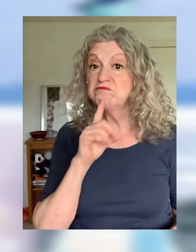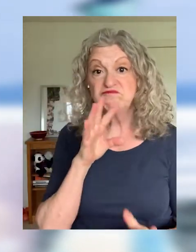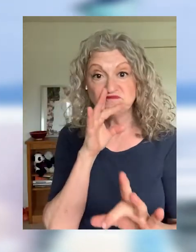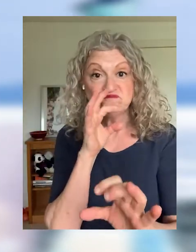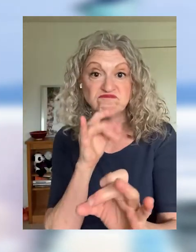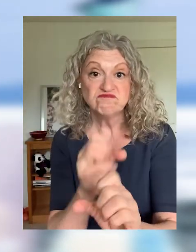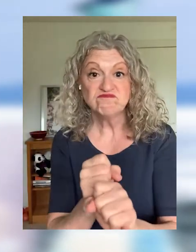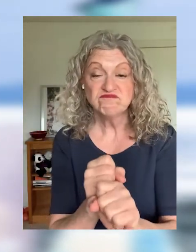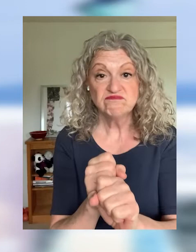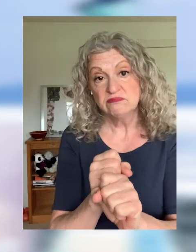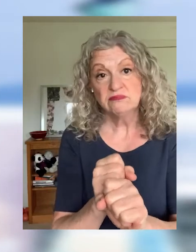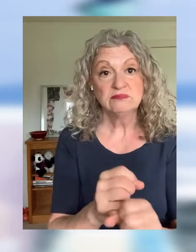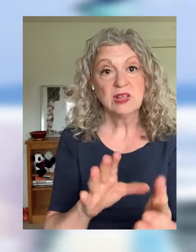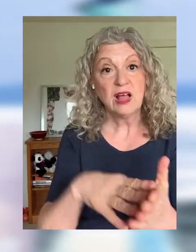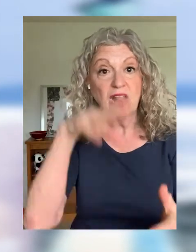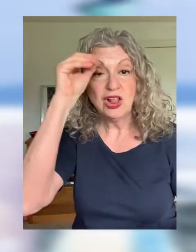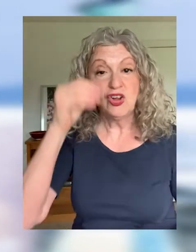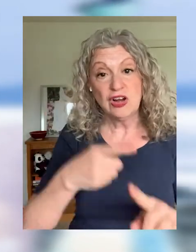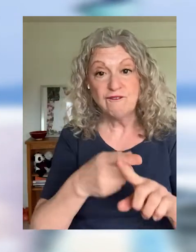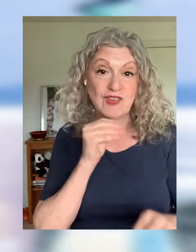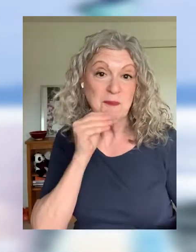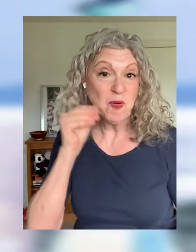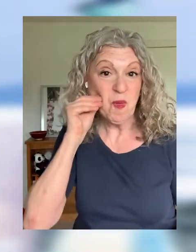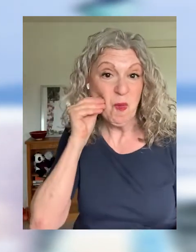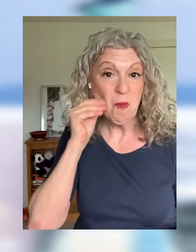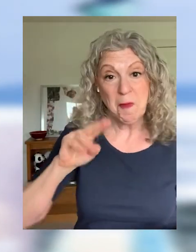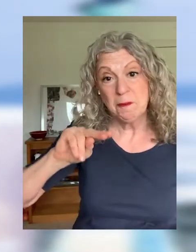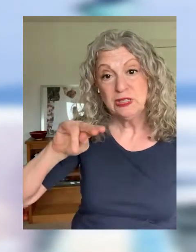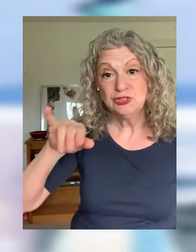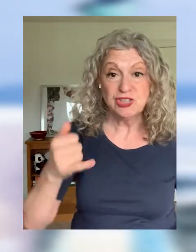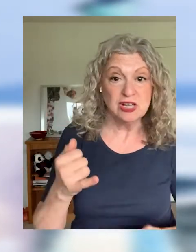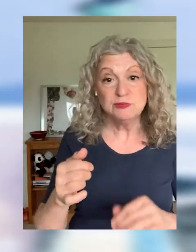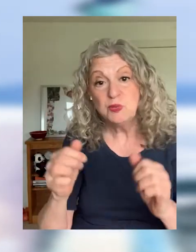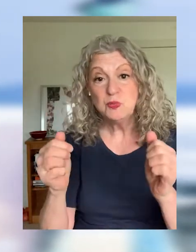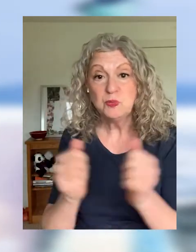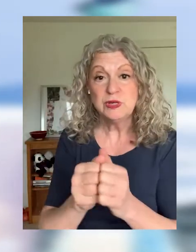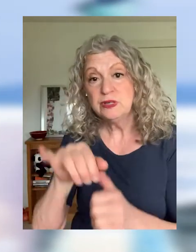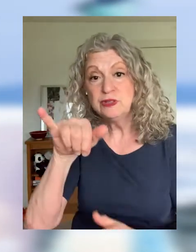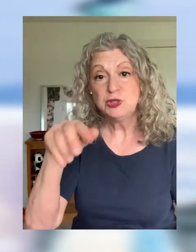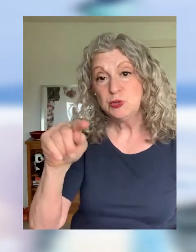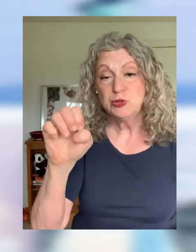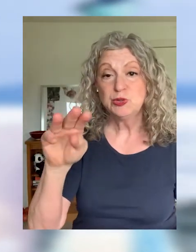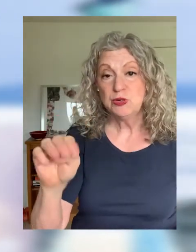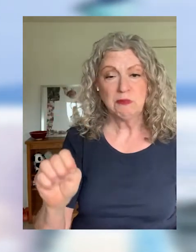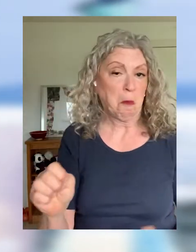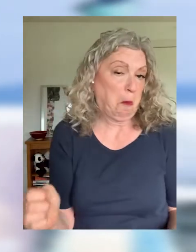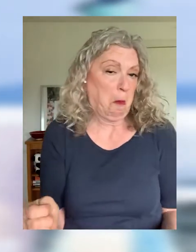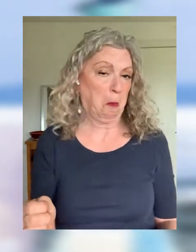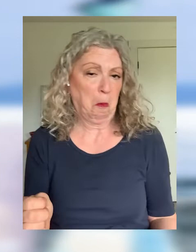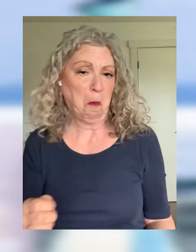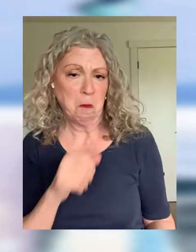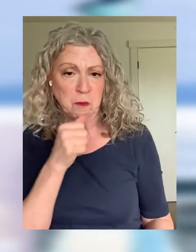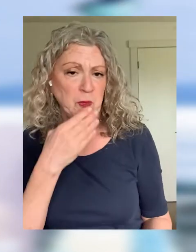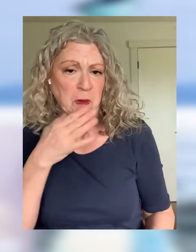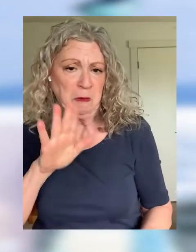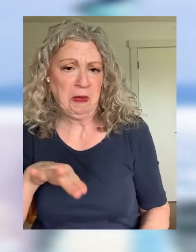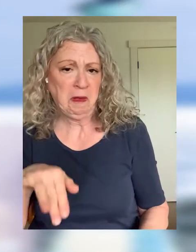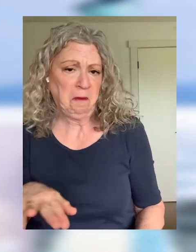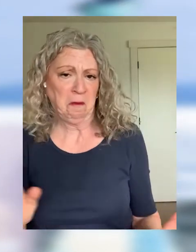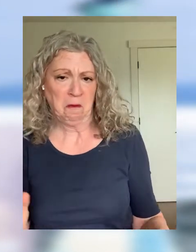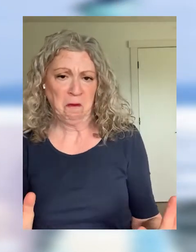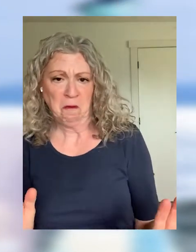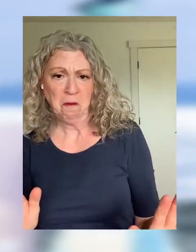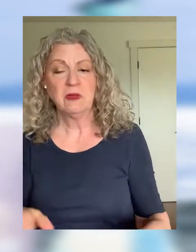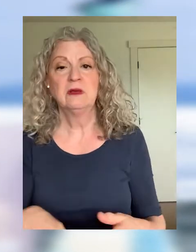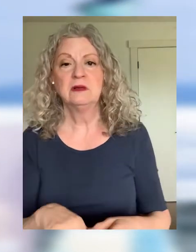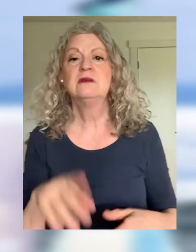novelty. Learn from home in our pajamas with YouTube in between classes? That doesn't sound so bad.